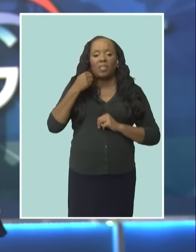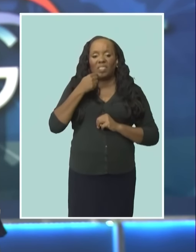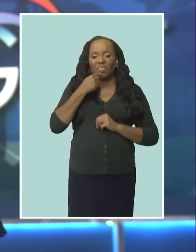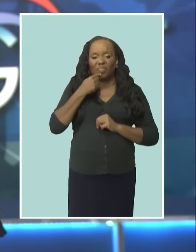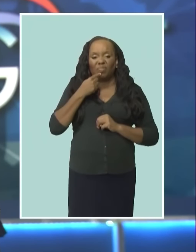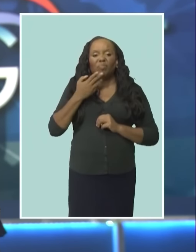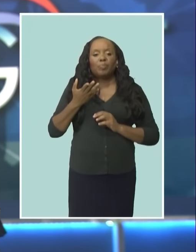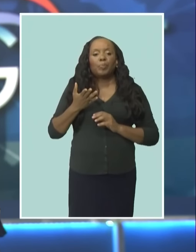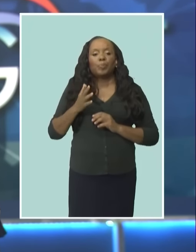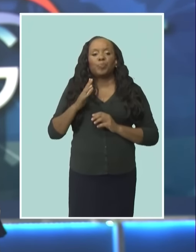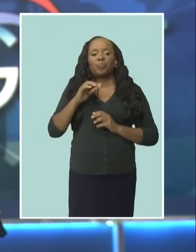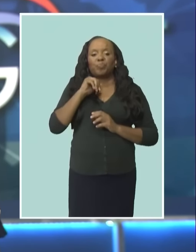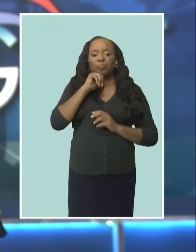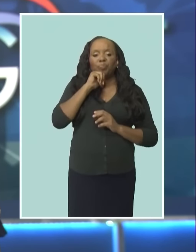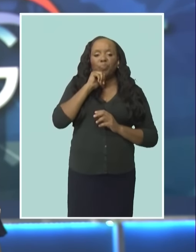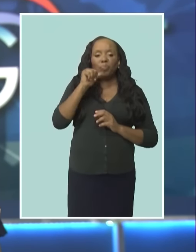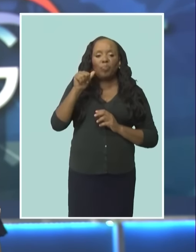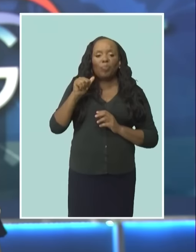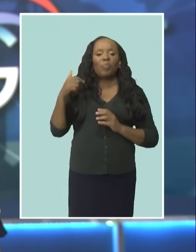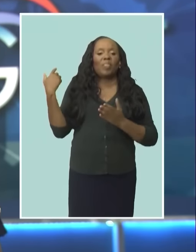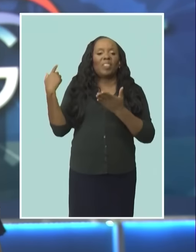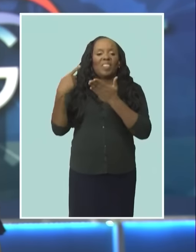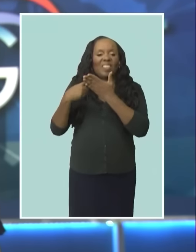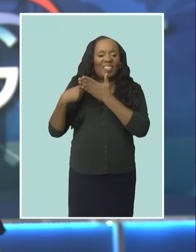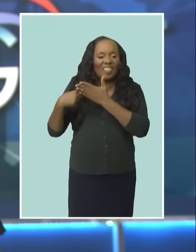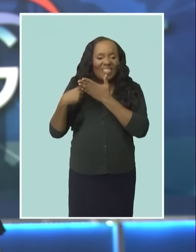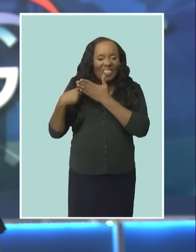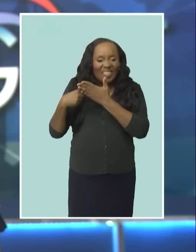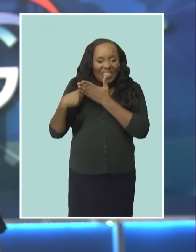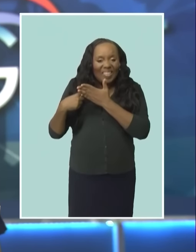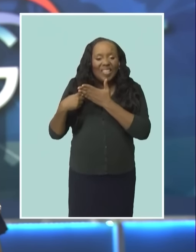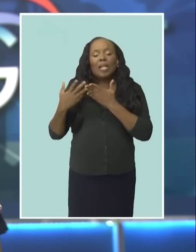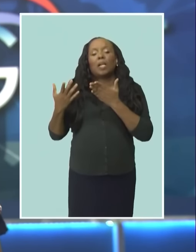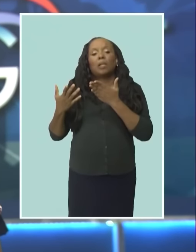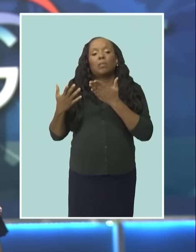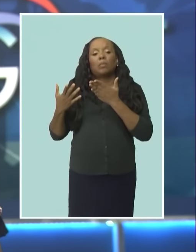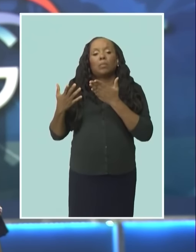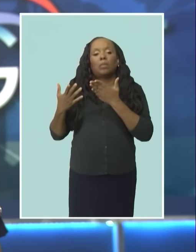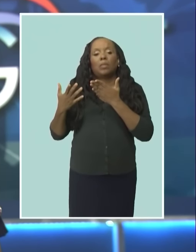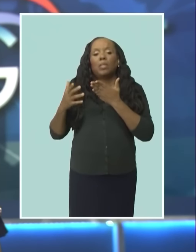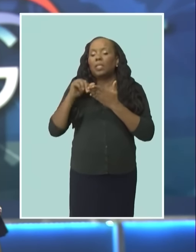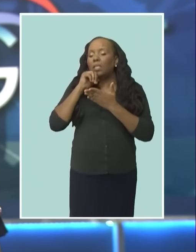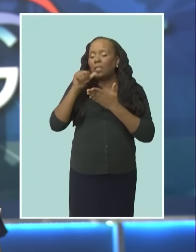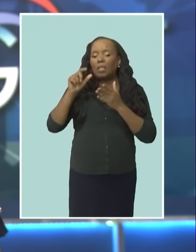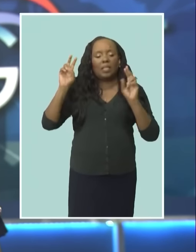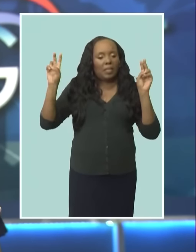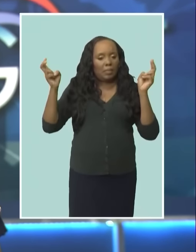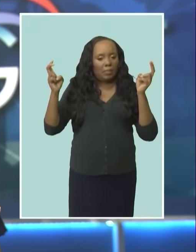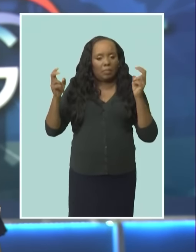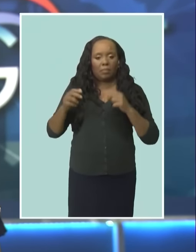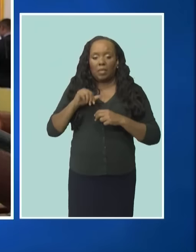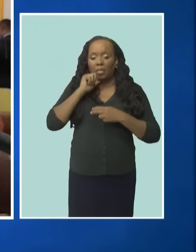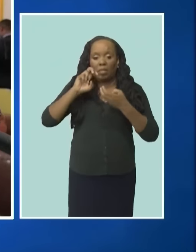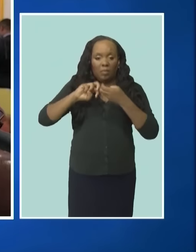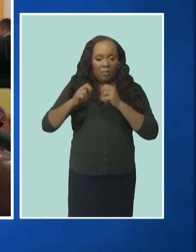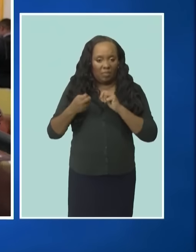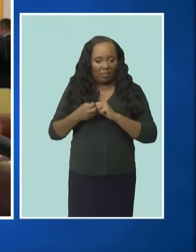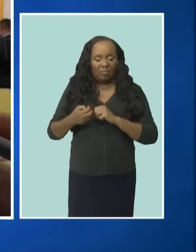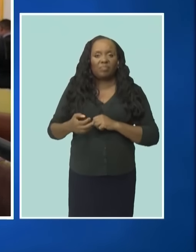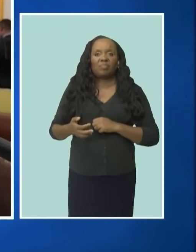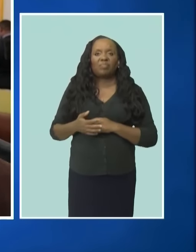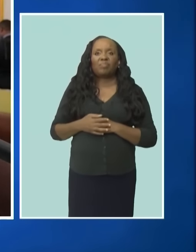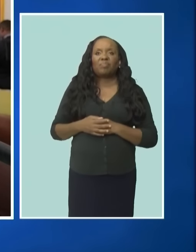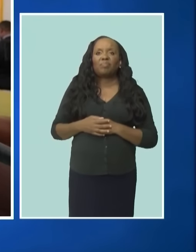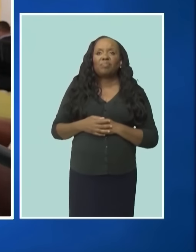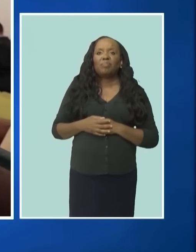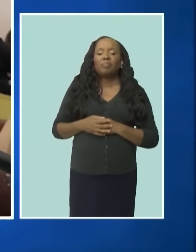is not being debated as yet. The bill not being debated as yet, rather, is not an issue. This would be an issue for